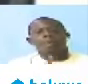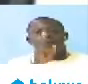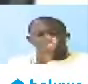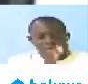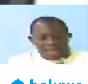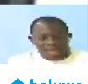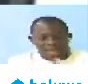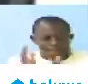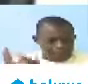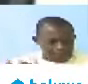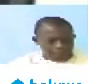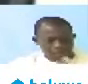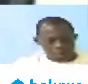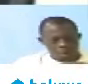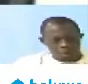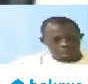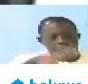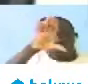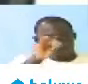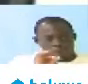But the real plan